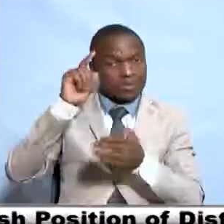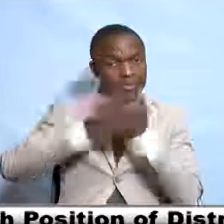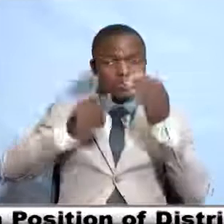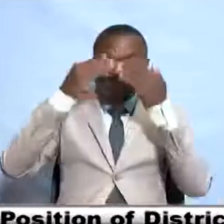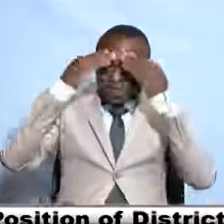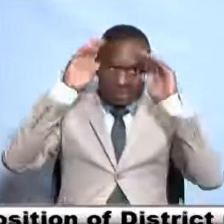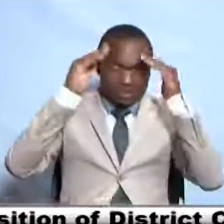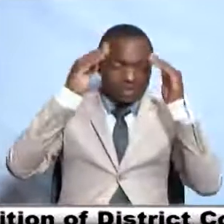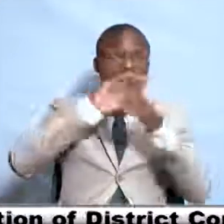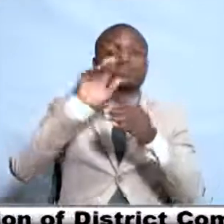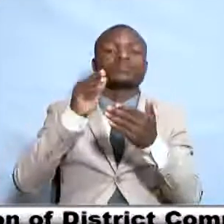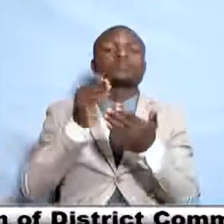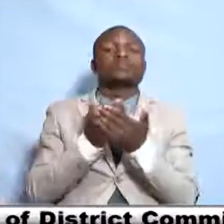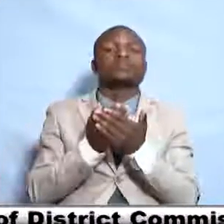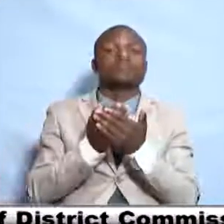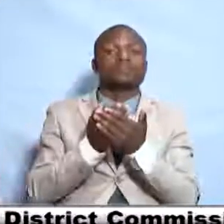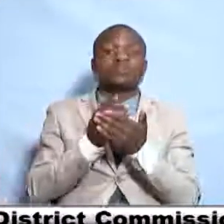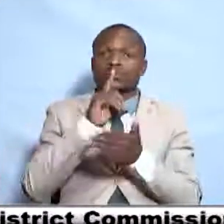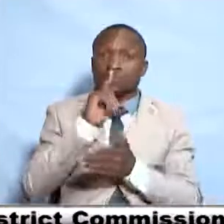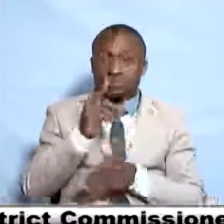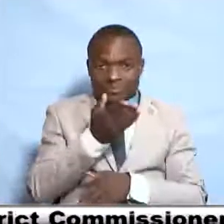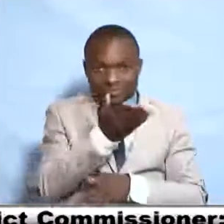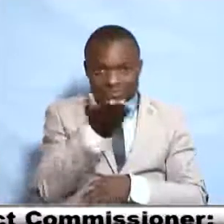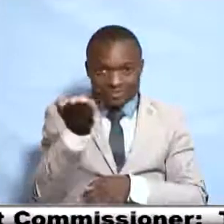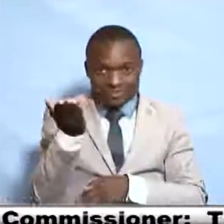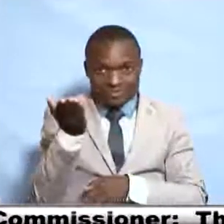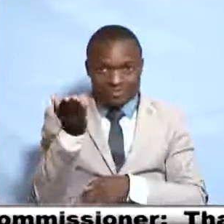and I think we are all aware, is the fact that these